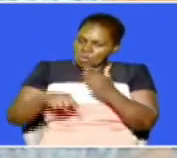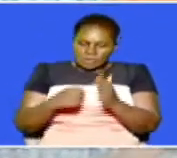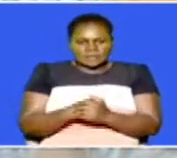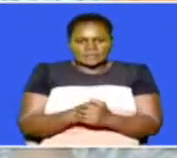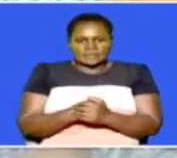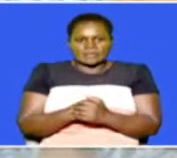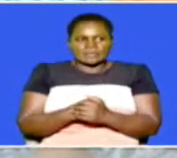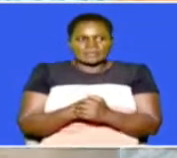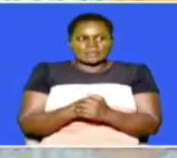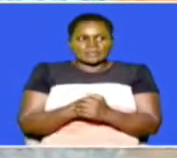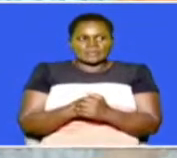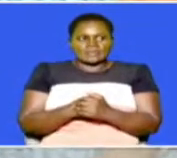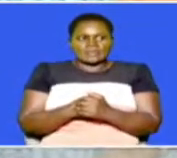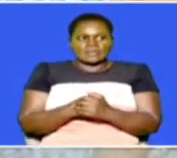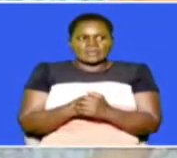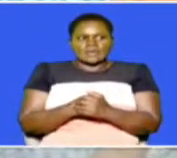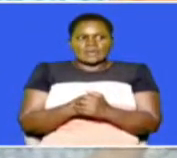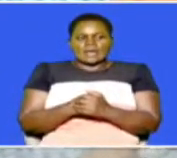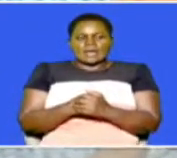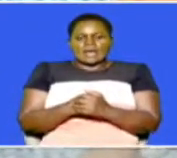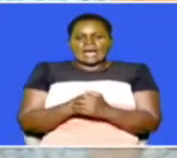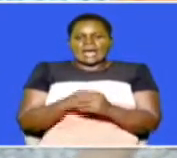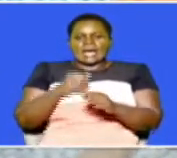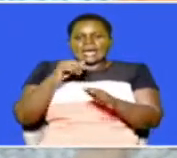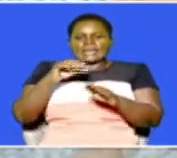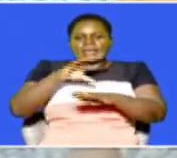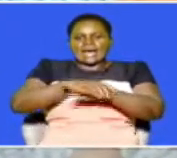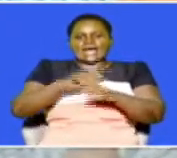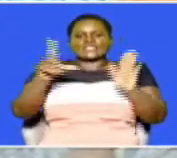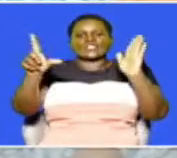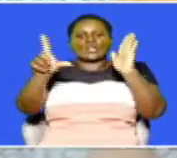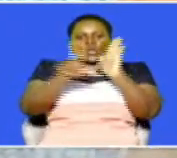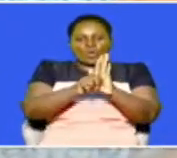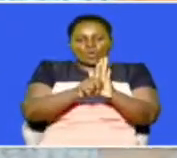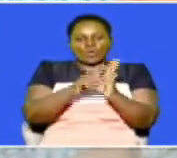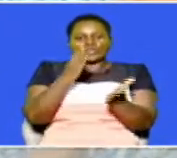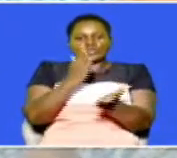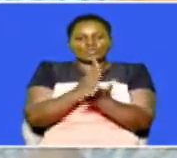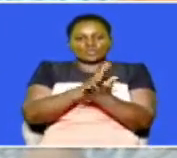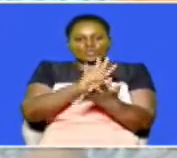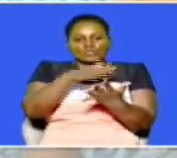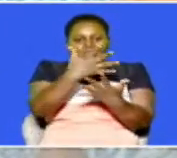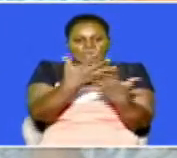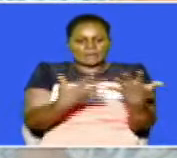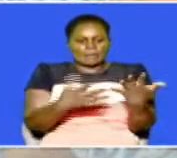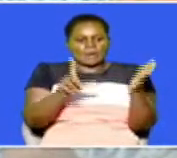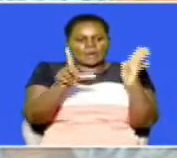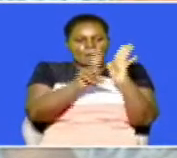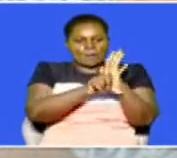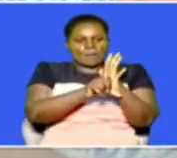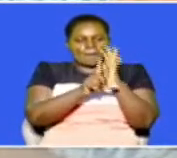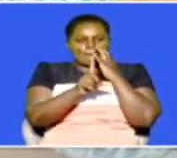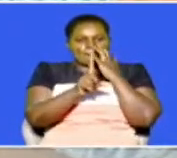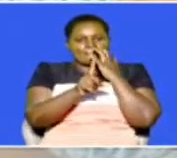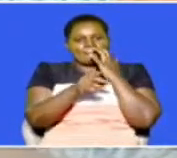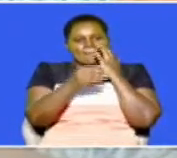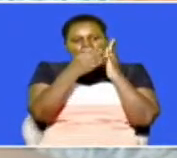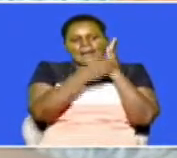call for the volume of the laws of Kenya, and I found that indeed in the schedule of that law, the